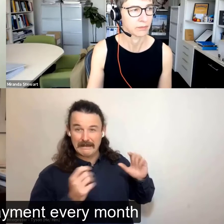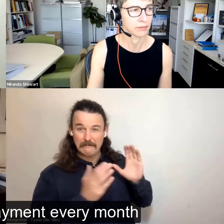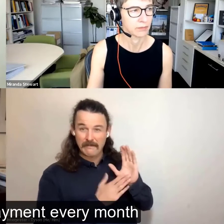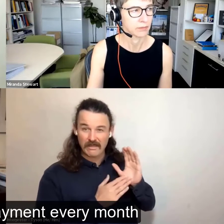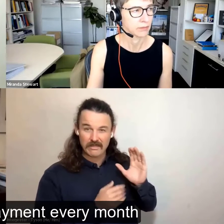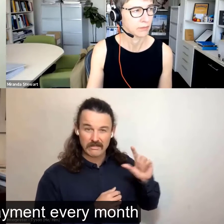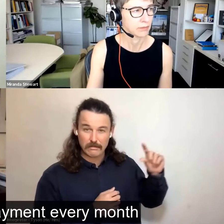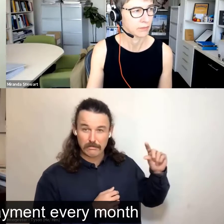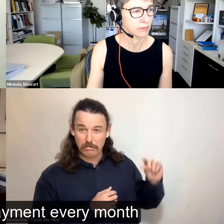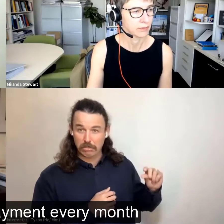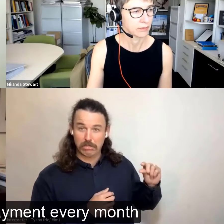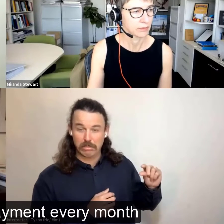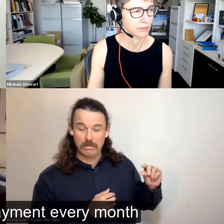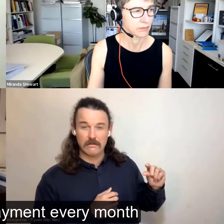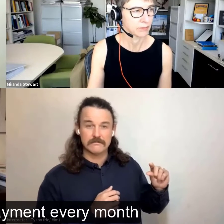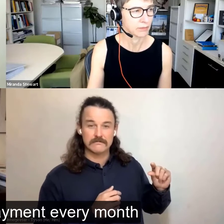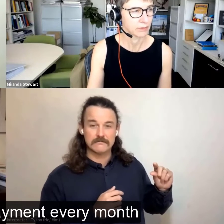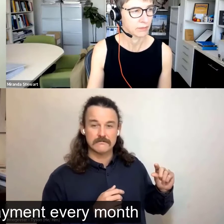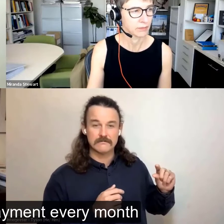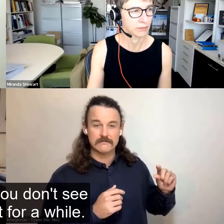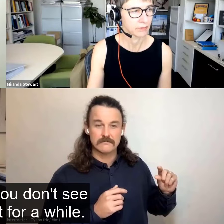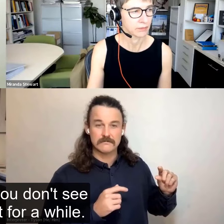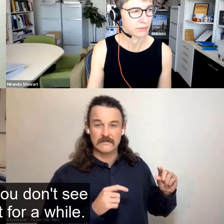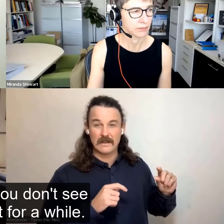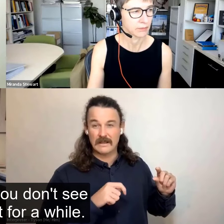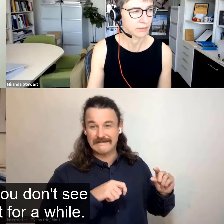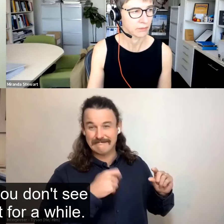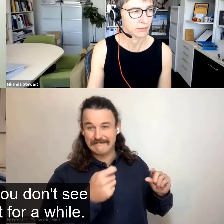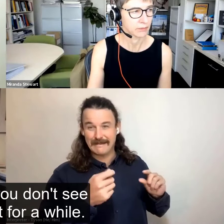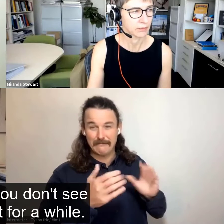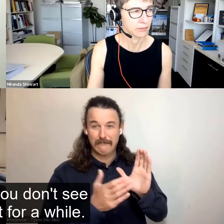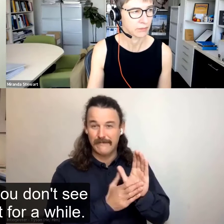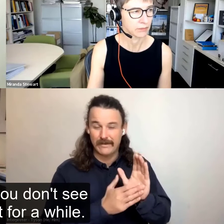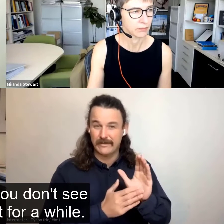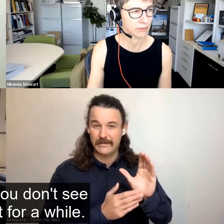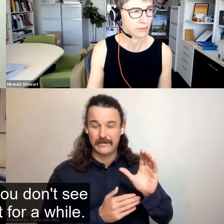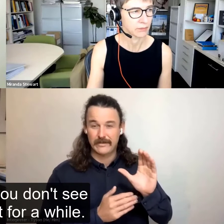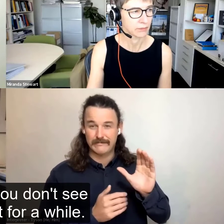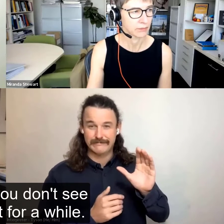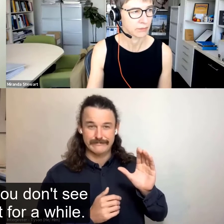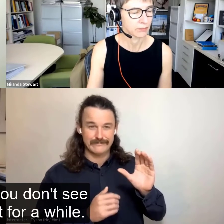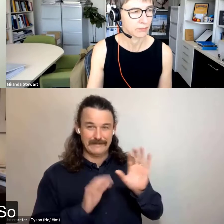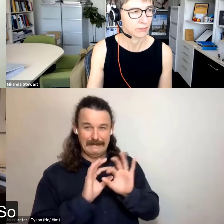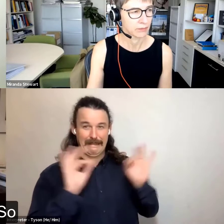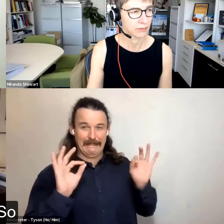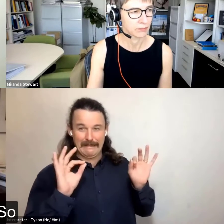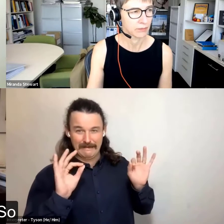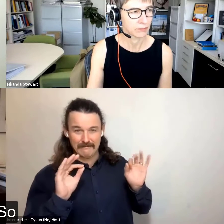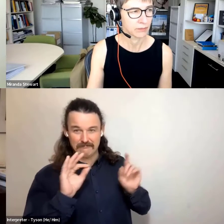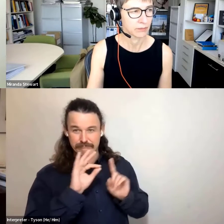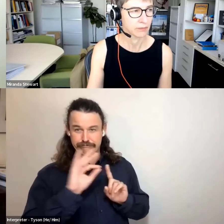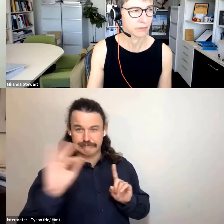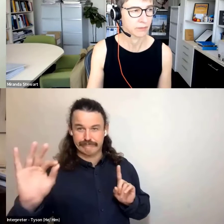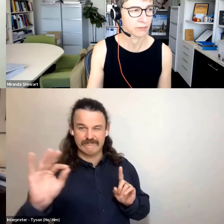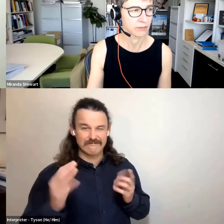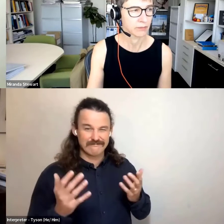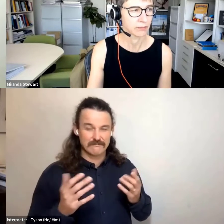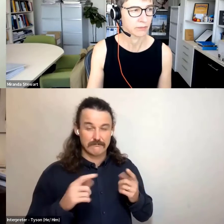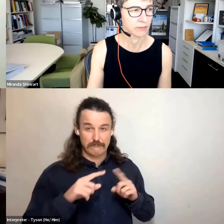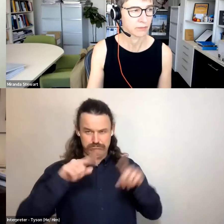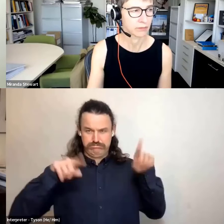may see a payment every month, and then you don't see a payment for a while. So